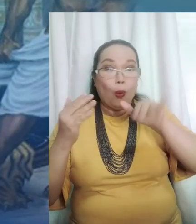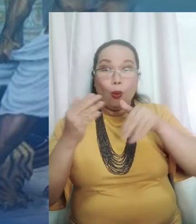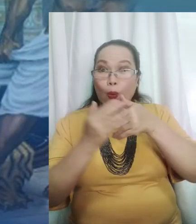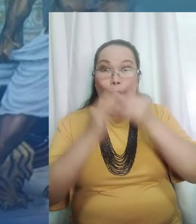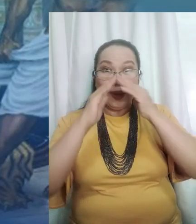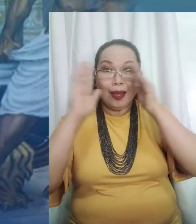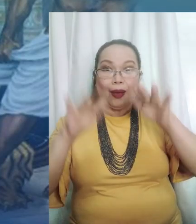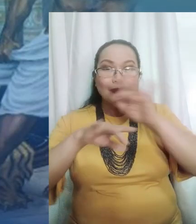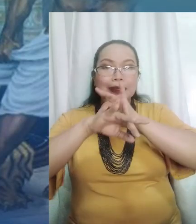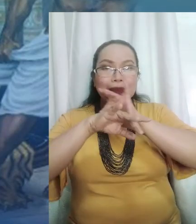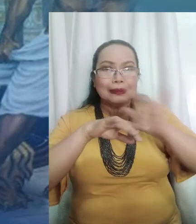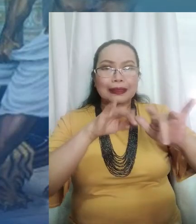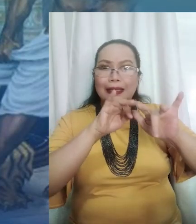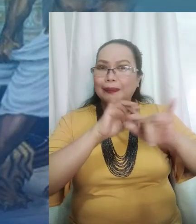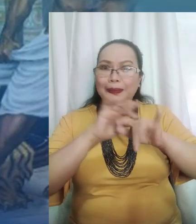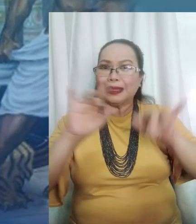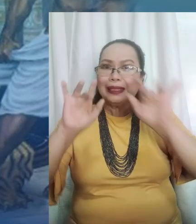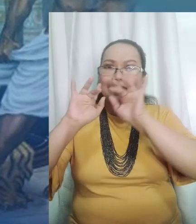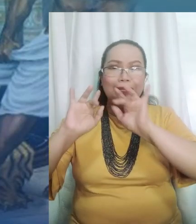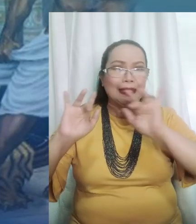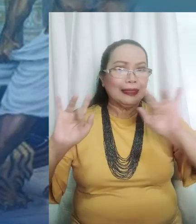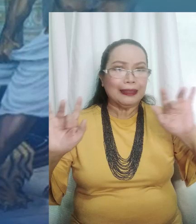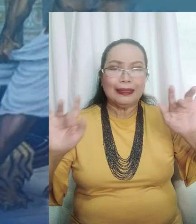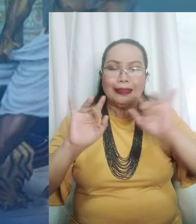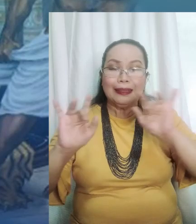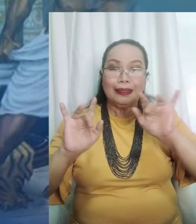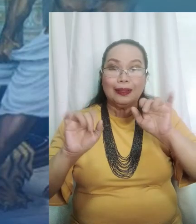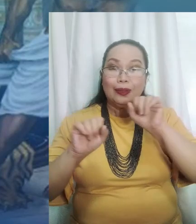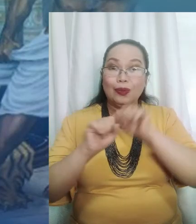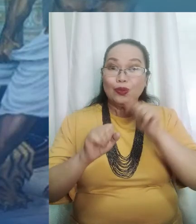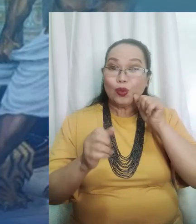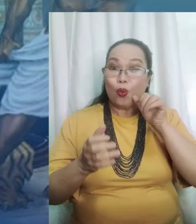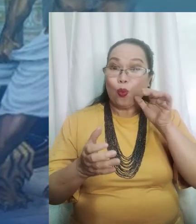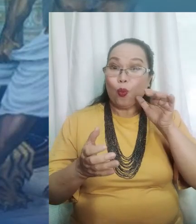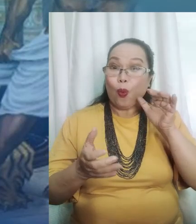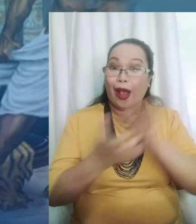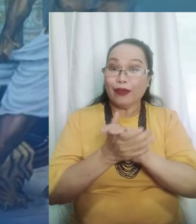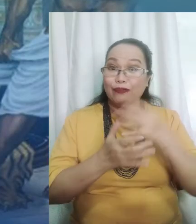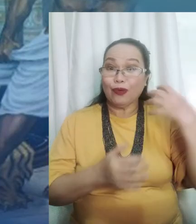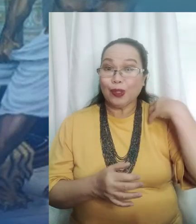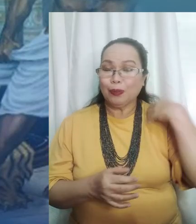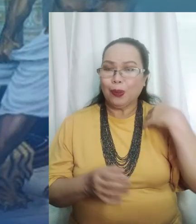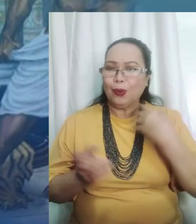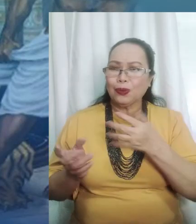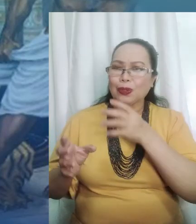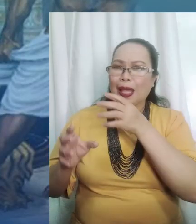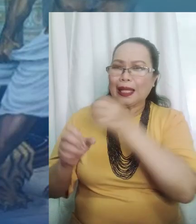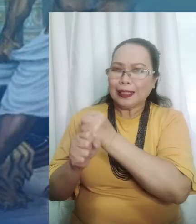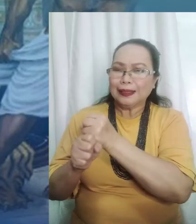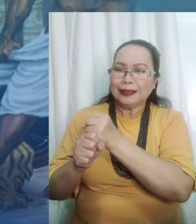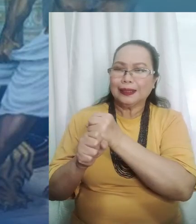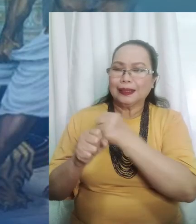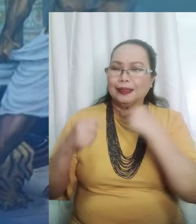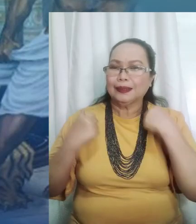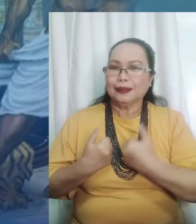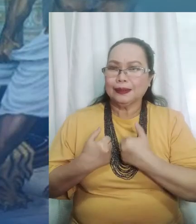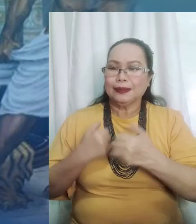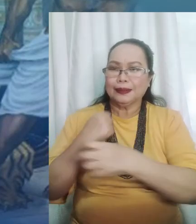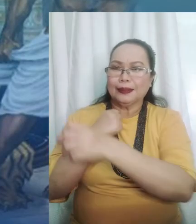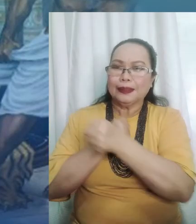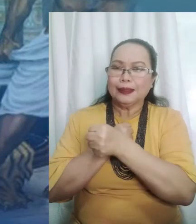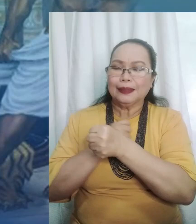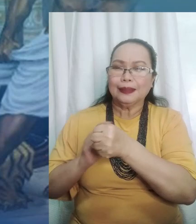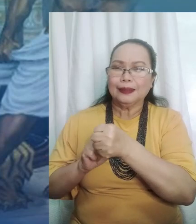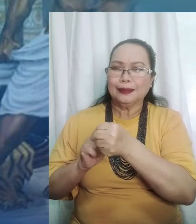servants was inside. She caught him by his cloak and said, "Come to bed with me." But he left